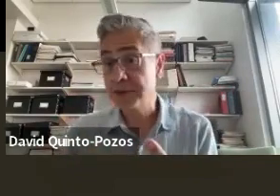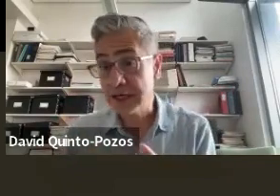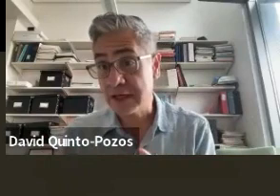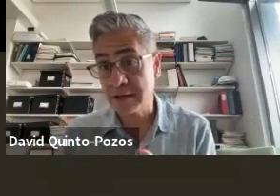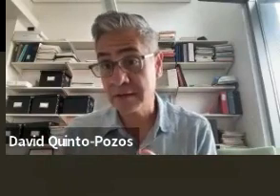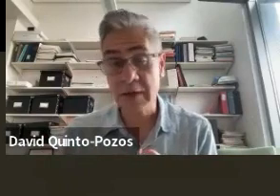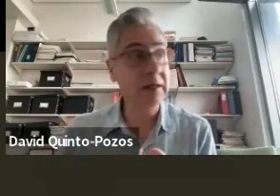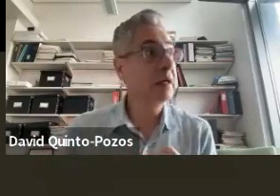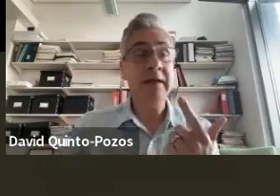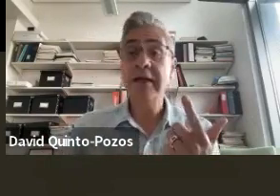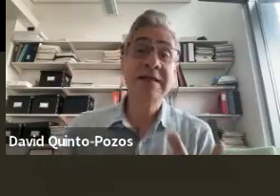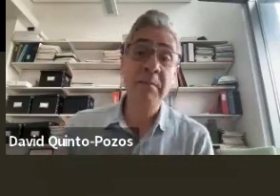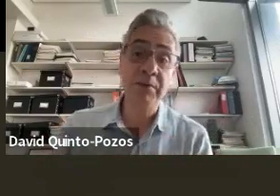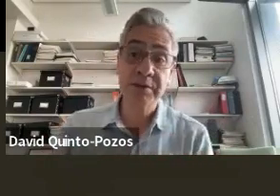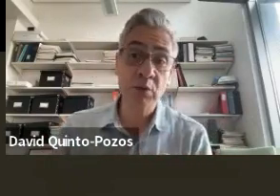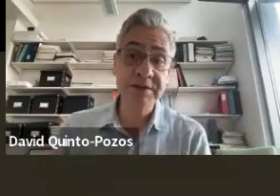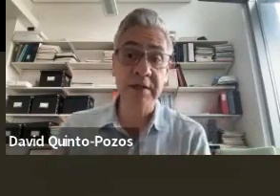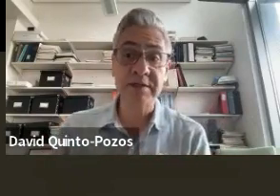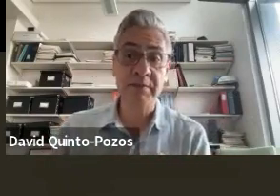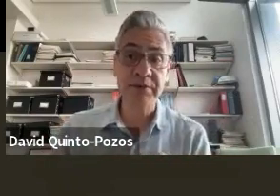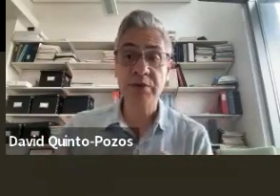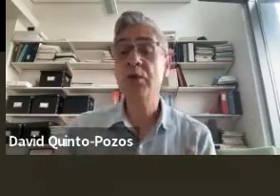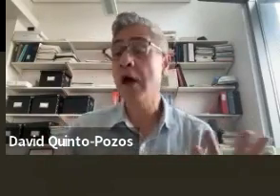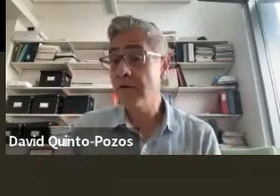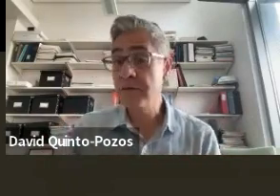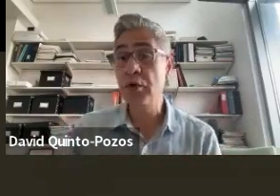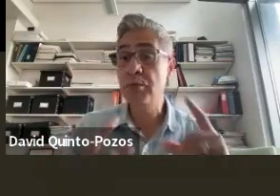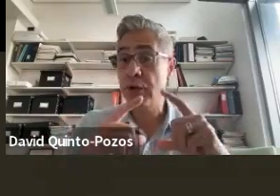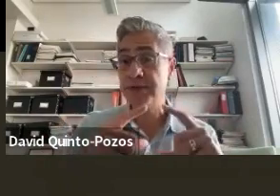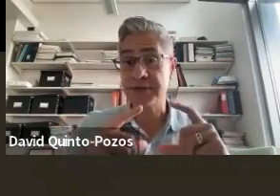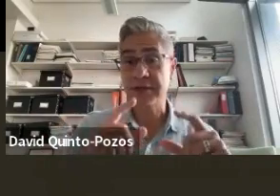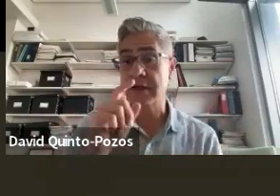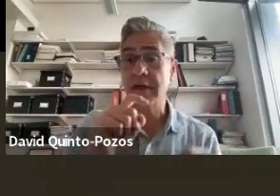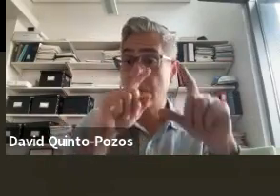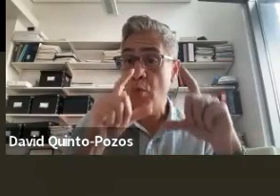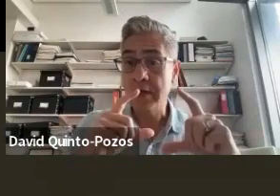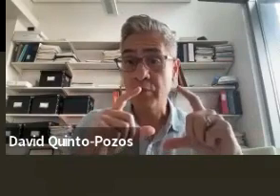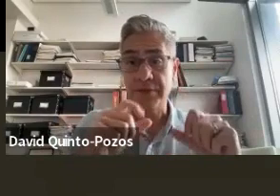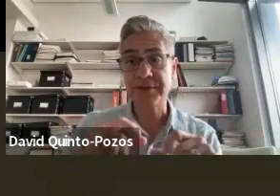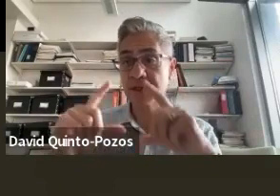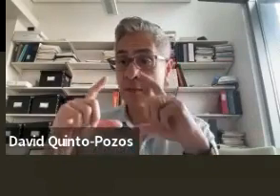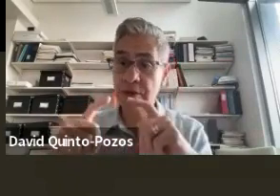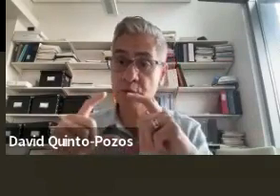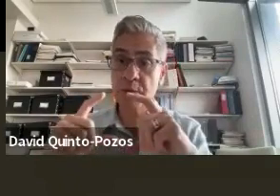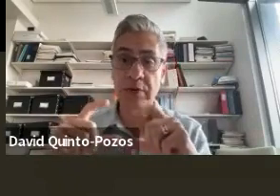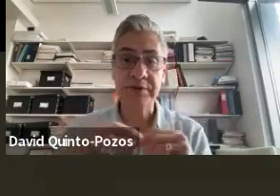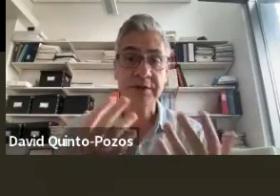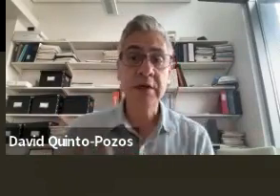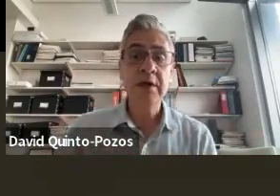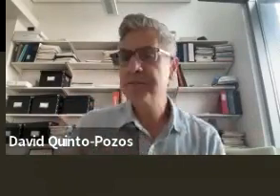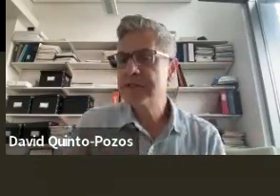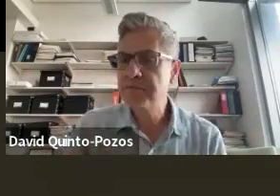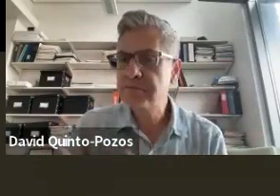Tables with data, right? Examples, linguistic examples, which we often put in parentheses, like a number one in parentheses, a number two in